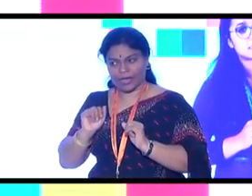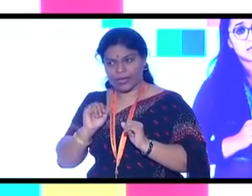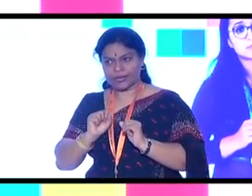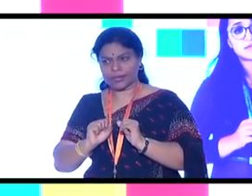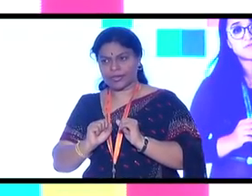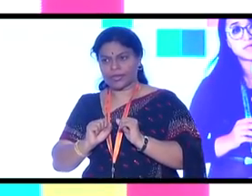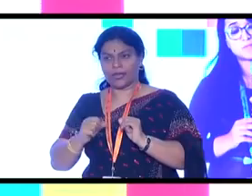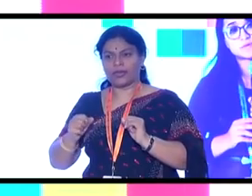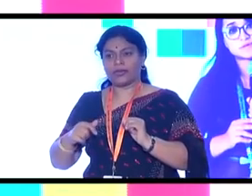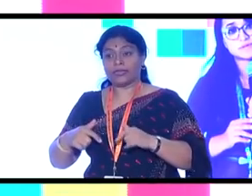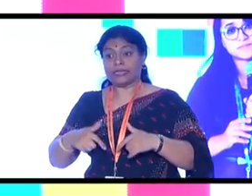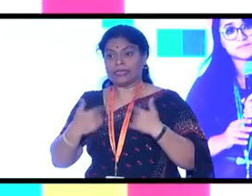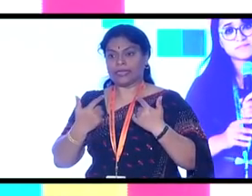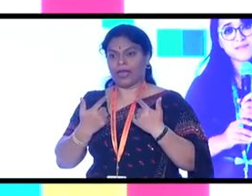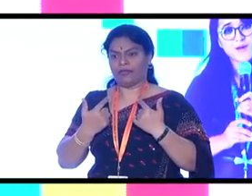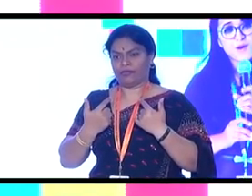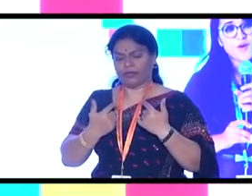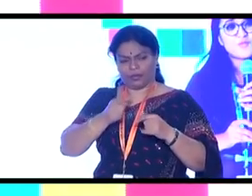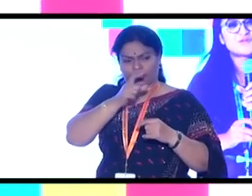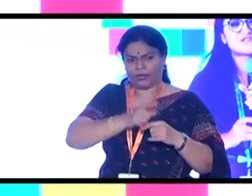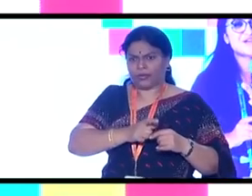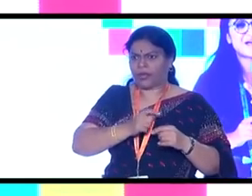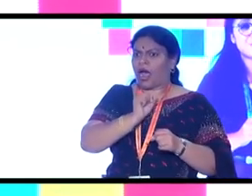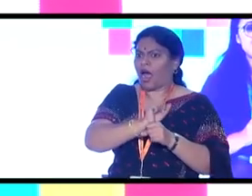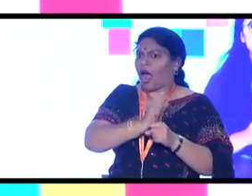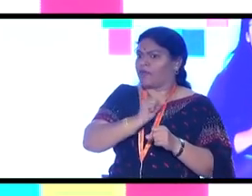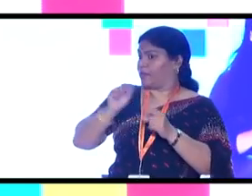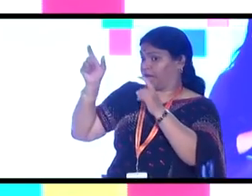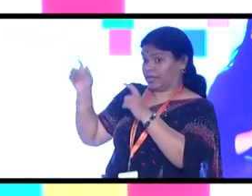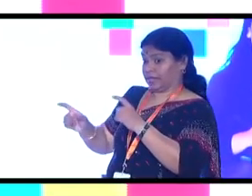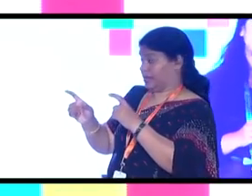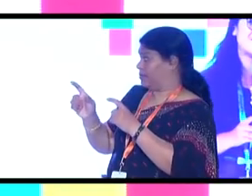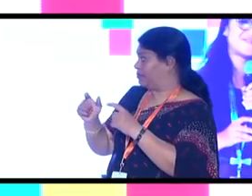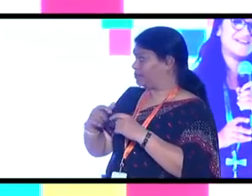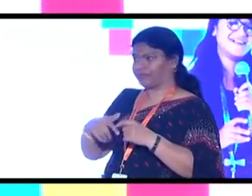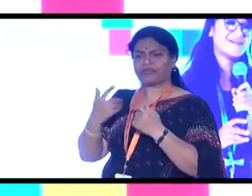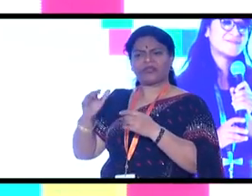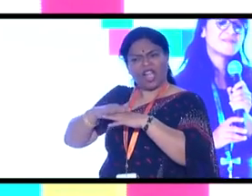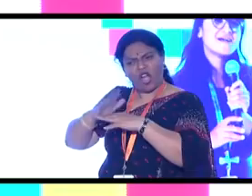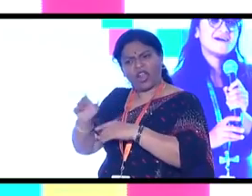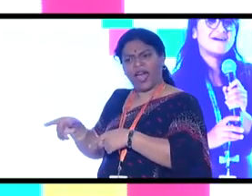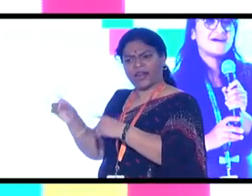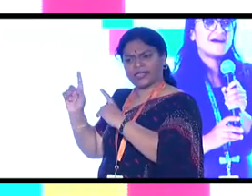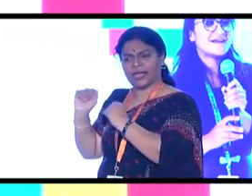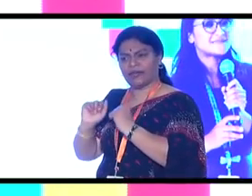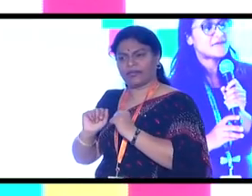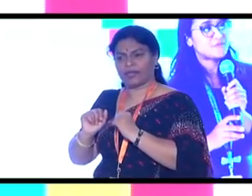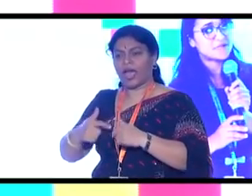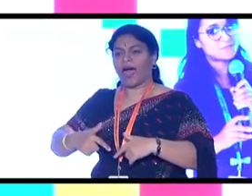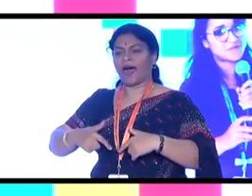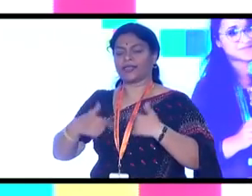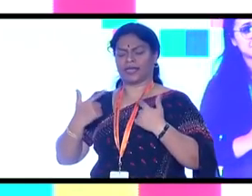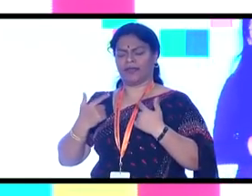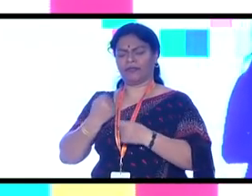that I'm a self-made person. What I mean when I call myself a